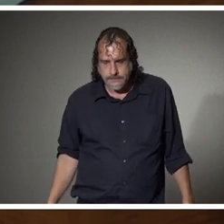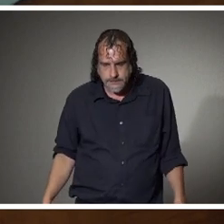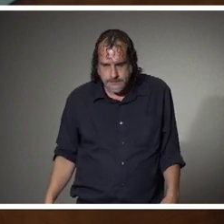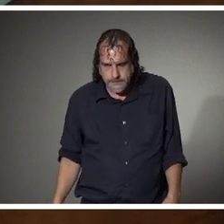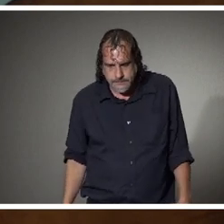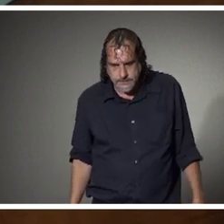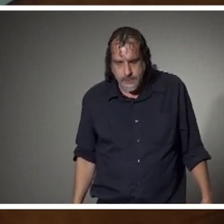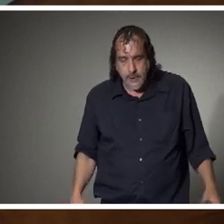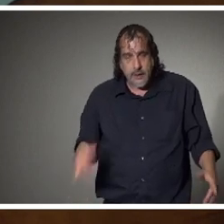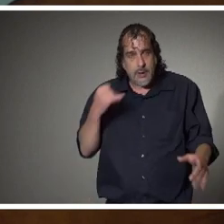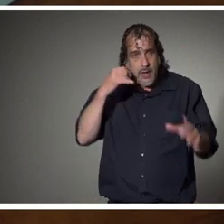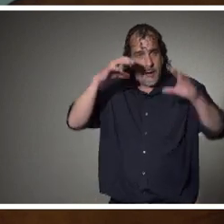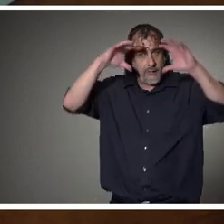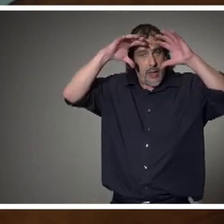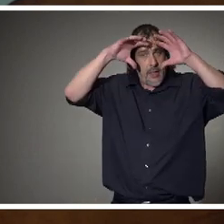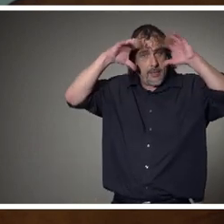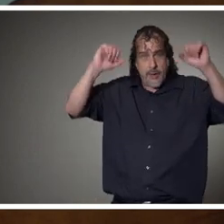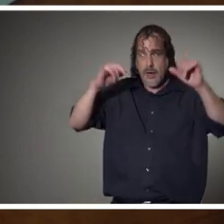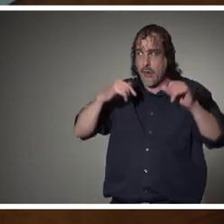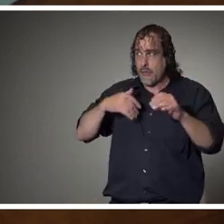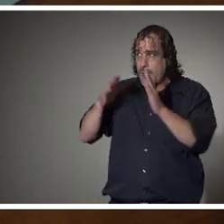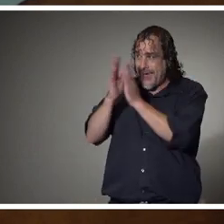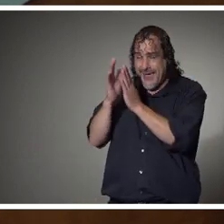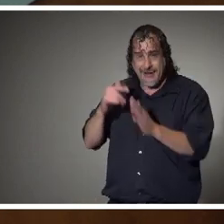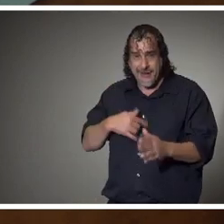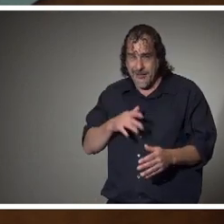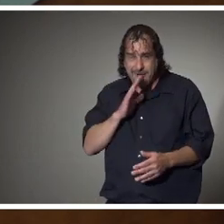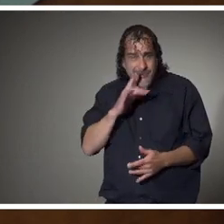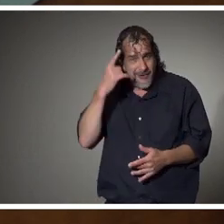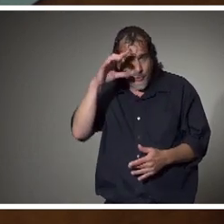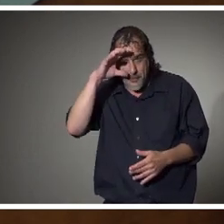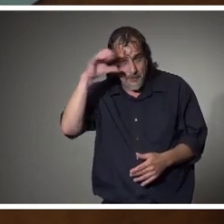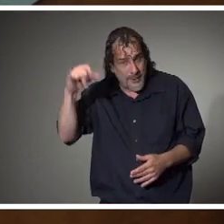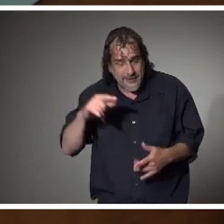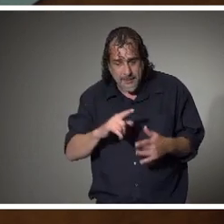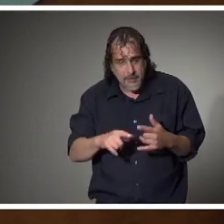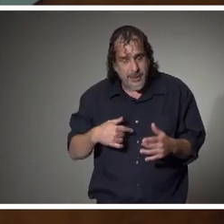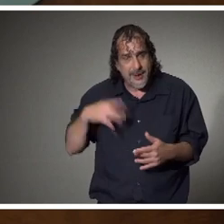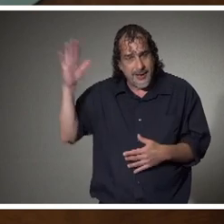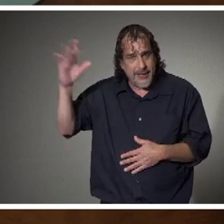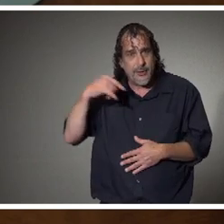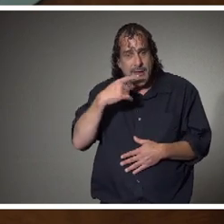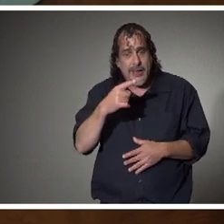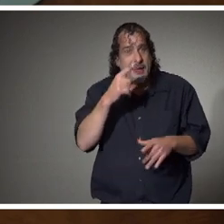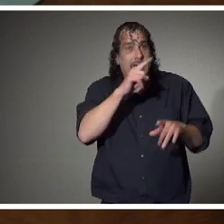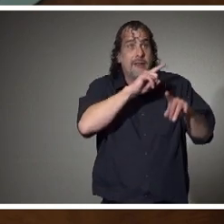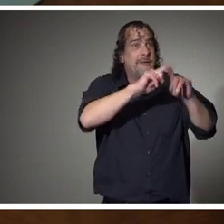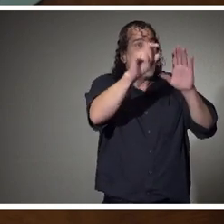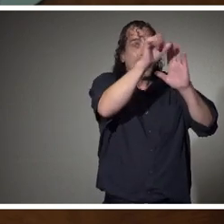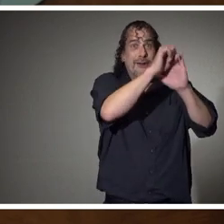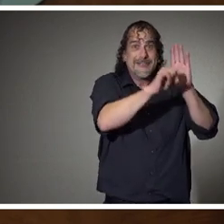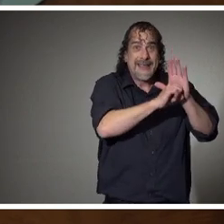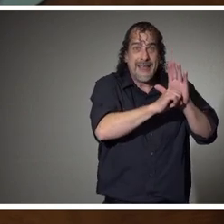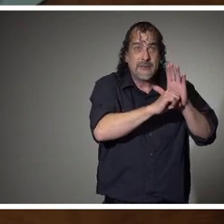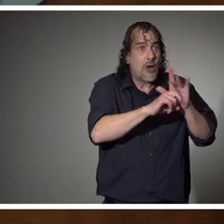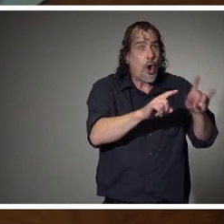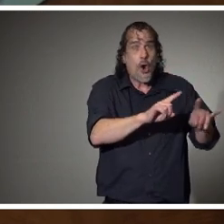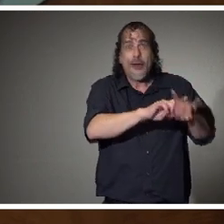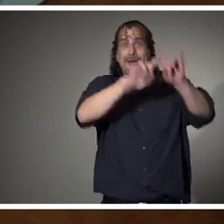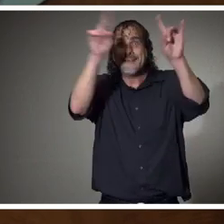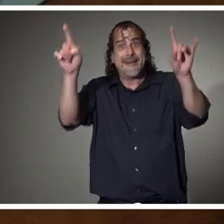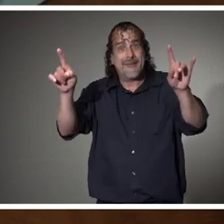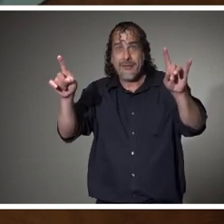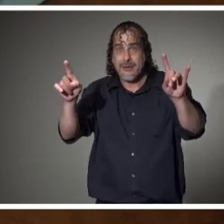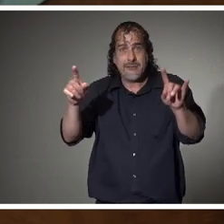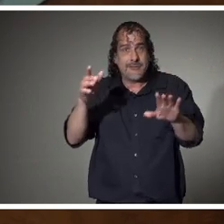the president were asked, and I certainly don't want to speak for him, but I think what he would tell you is different states are in such different parts